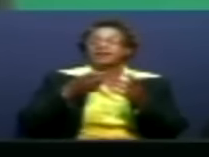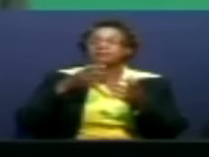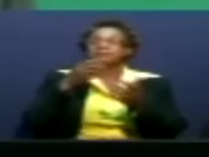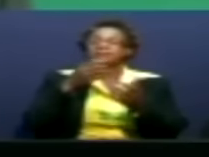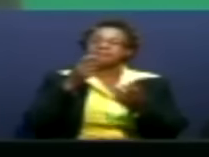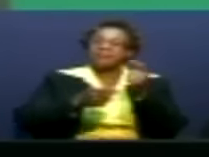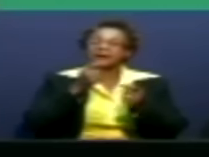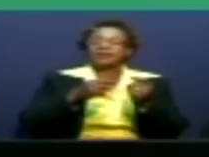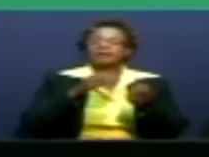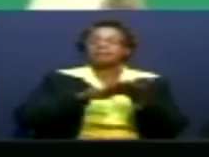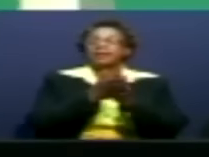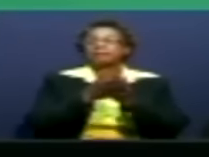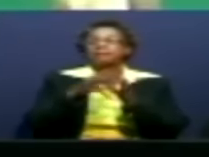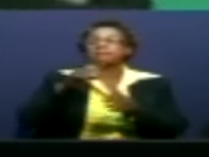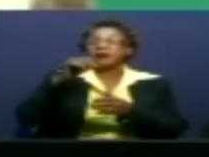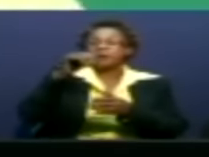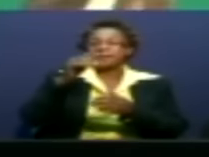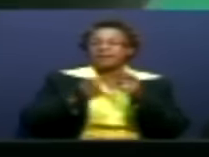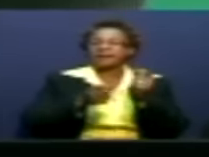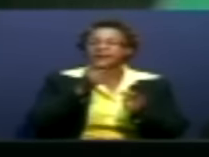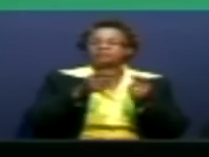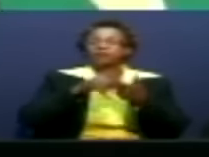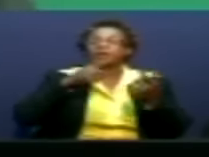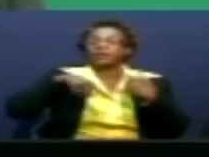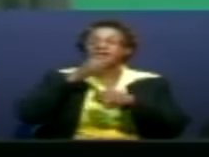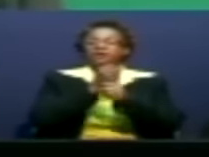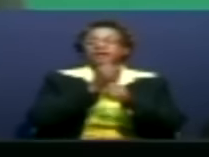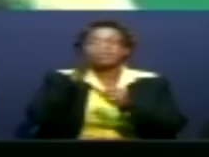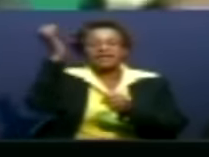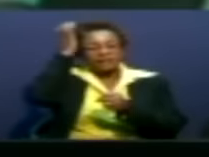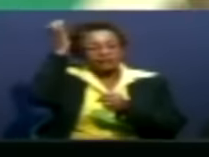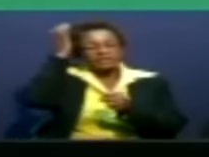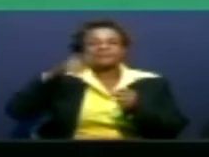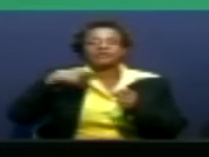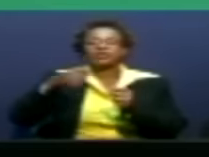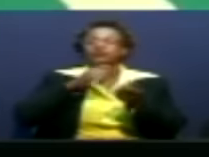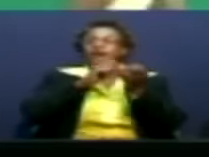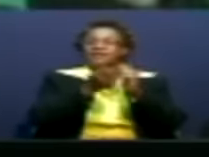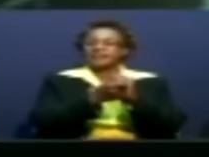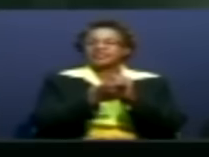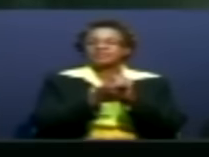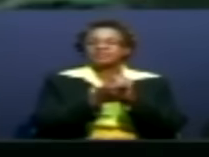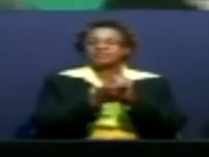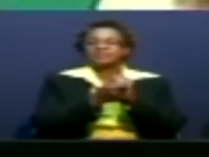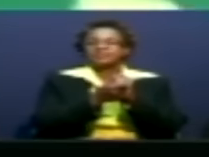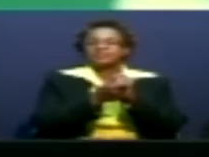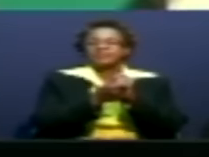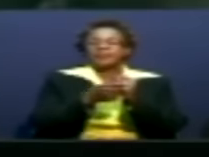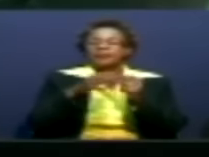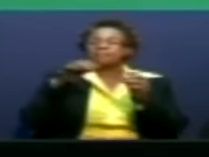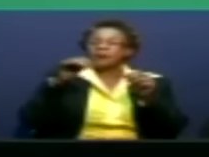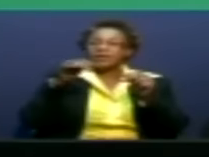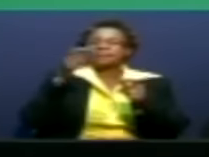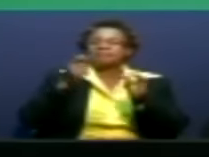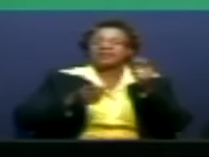powder milk. Kitu yenye tunafanya in Eldred factory ni ku convert iyo powder milk